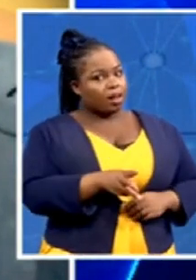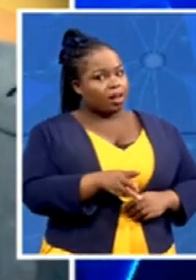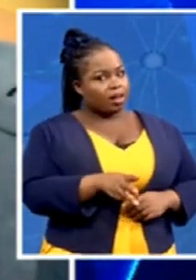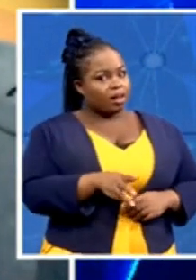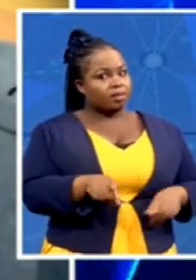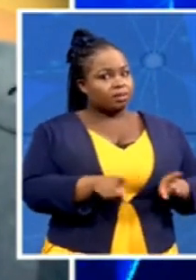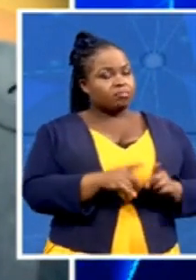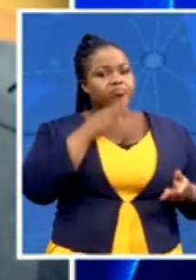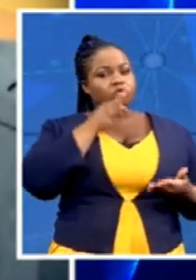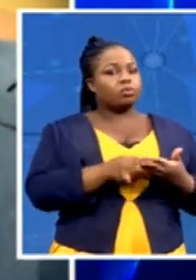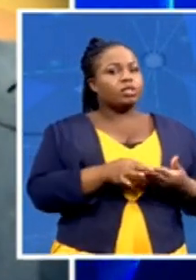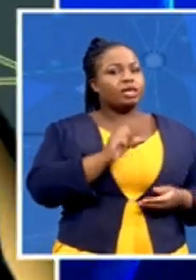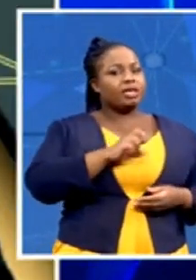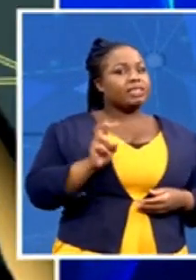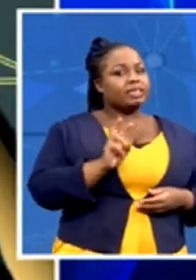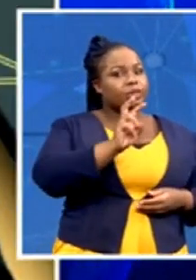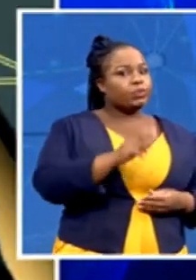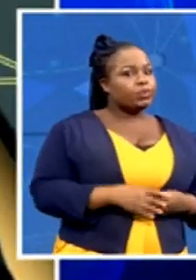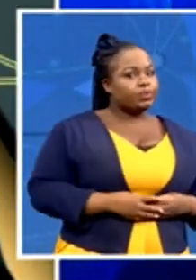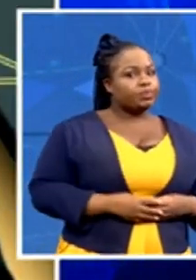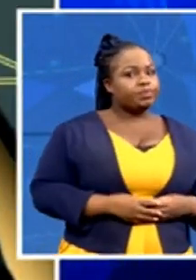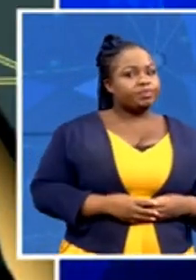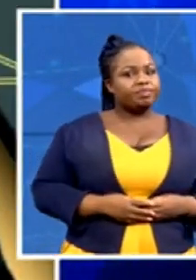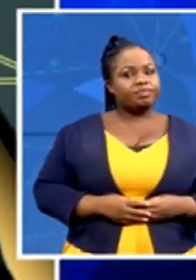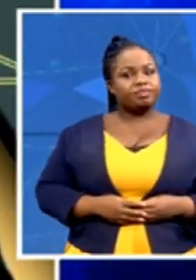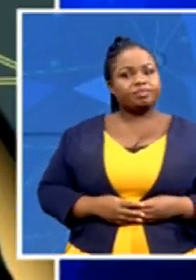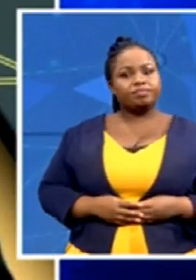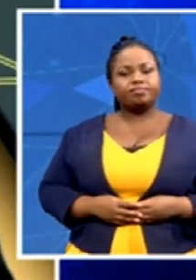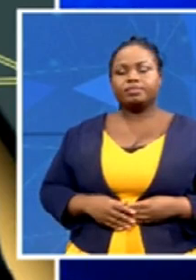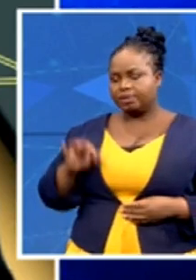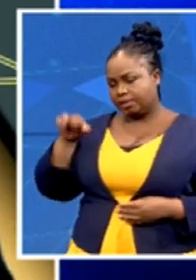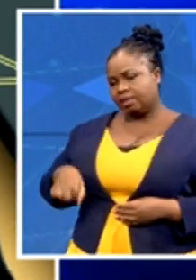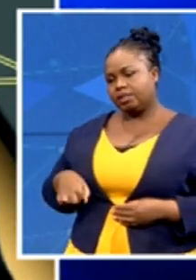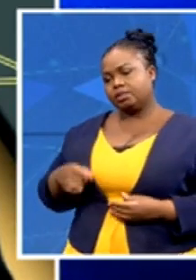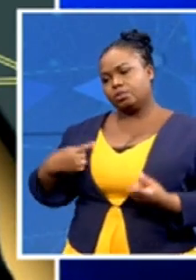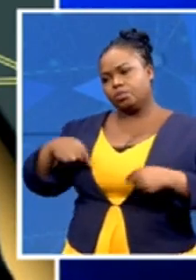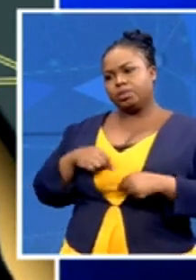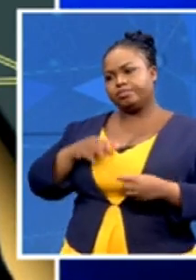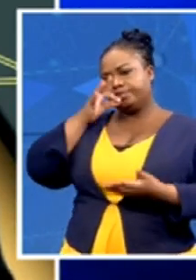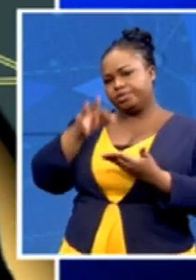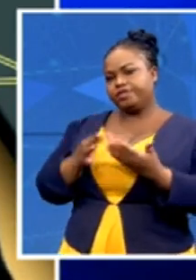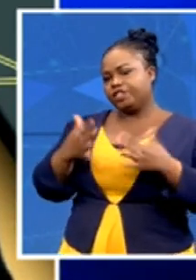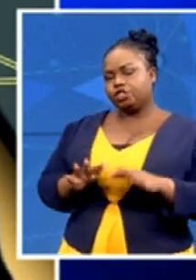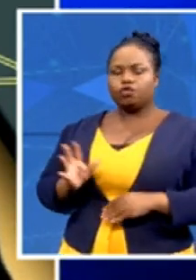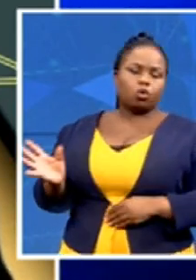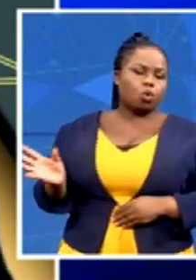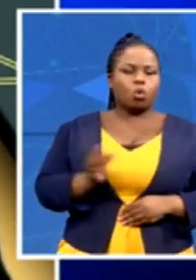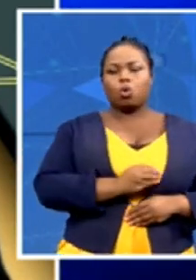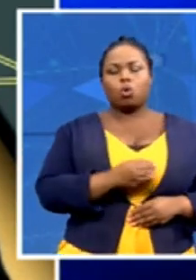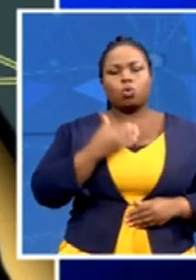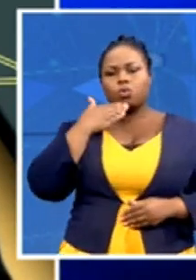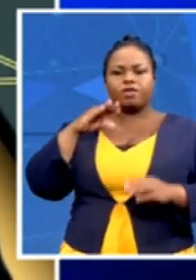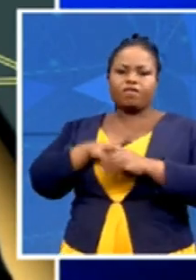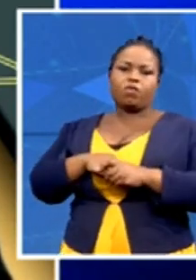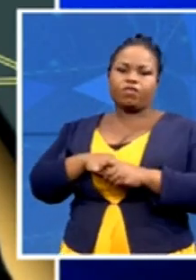charged? Yes, we have made a recommendation for everybody, for those that need to be disciplined. We have made, like